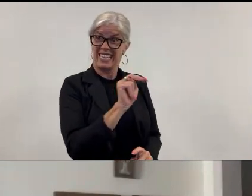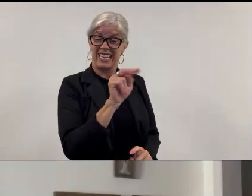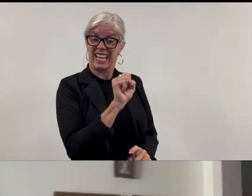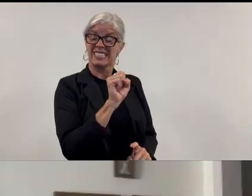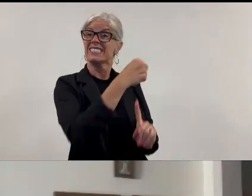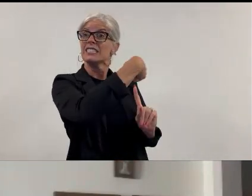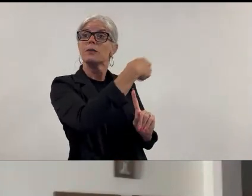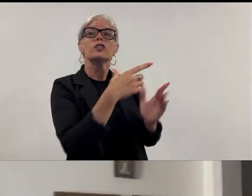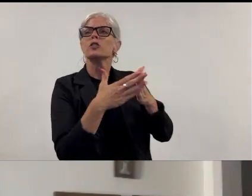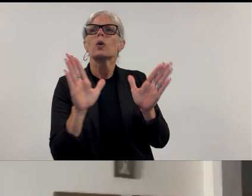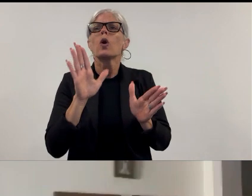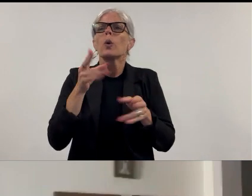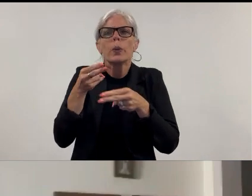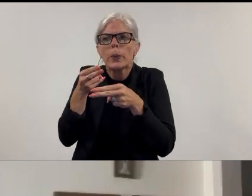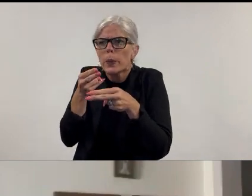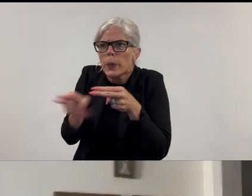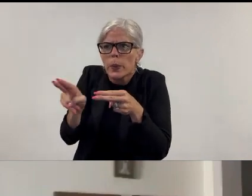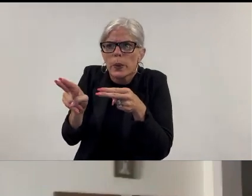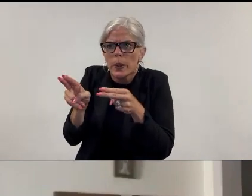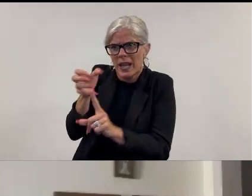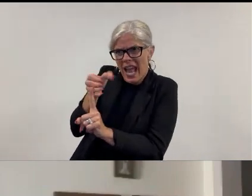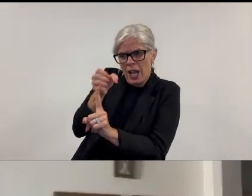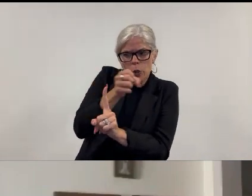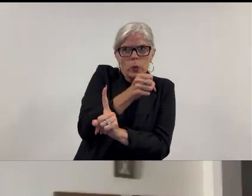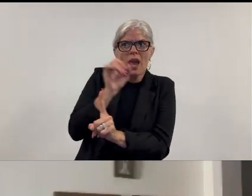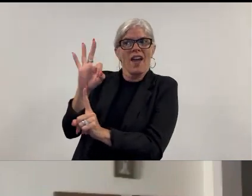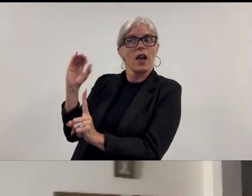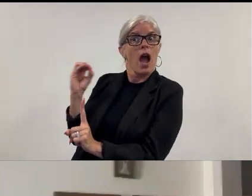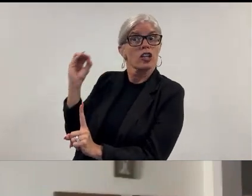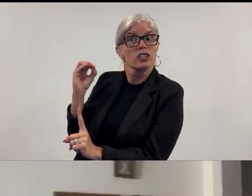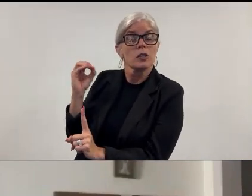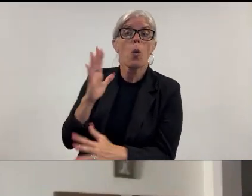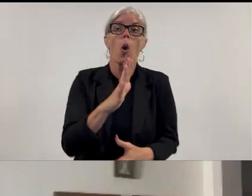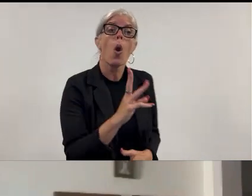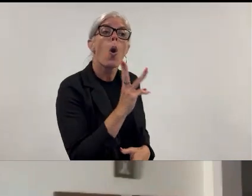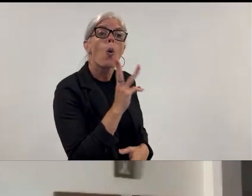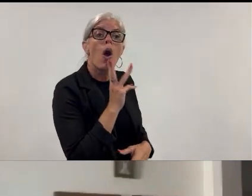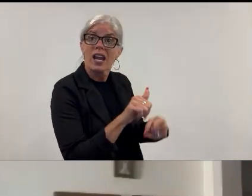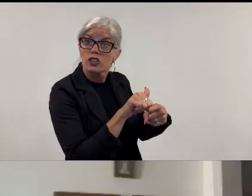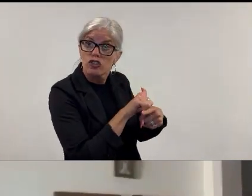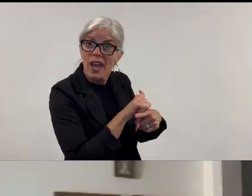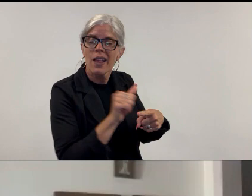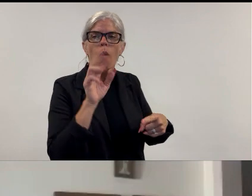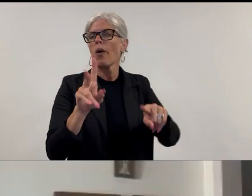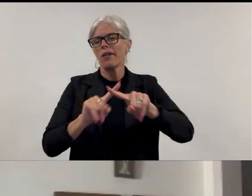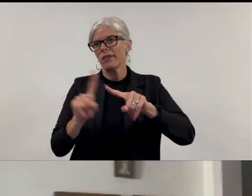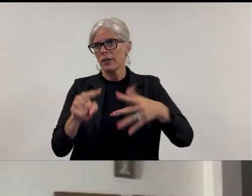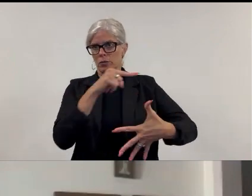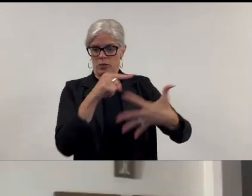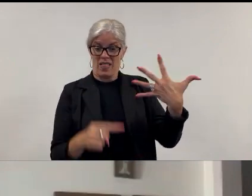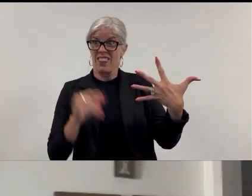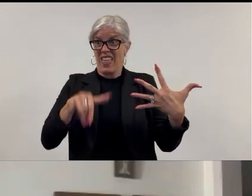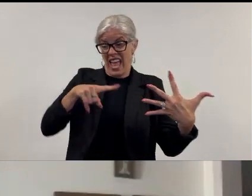stimulation generally, acute intermittent hypoxia, aquatic training, and so forth to